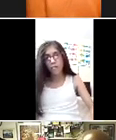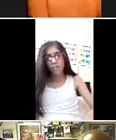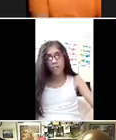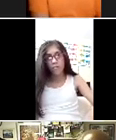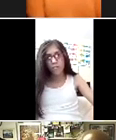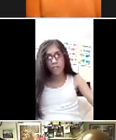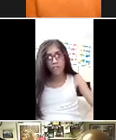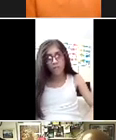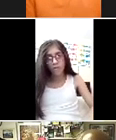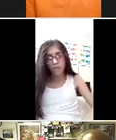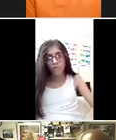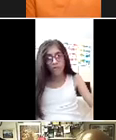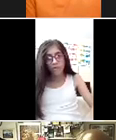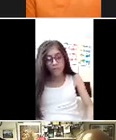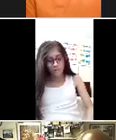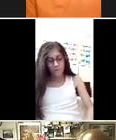that they